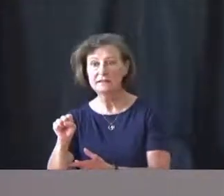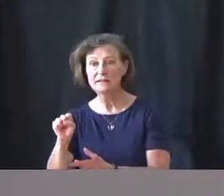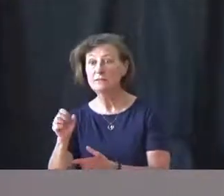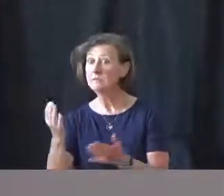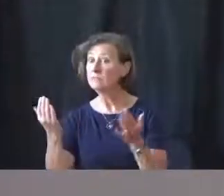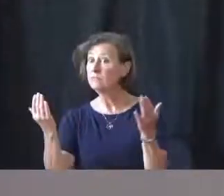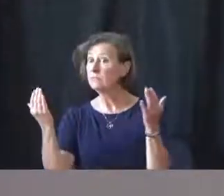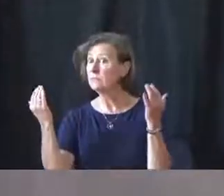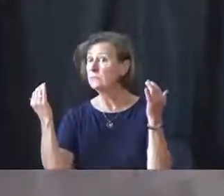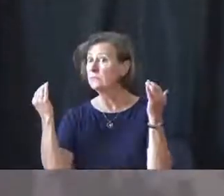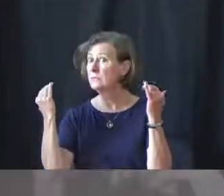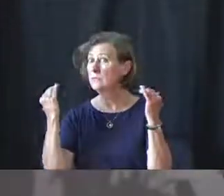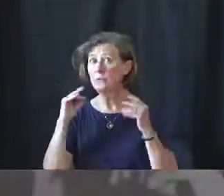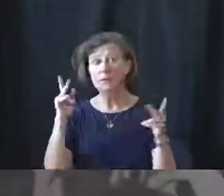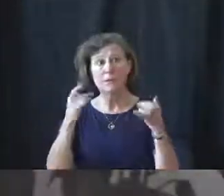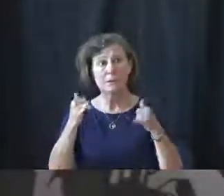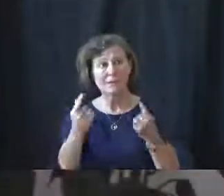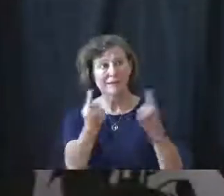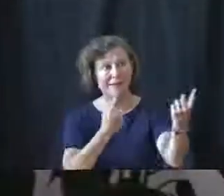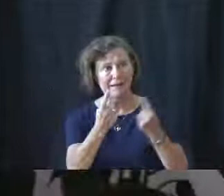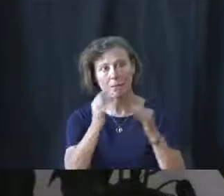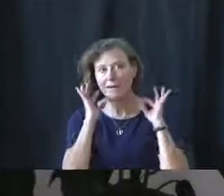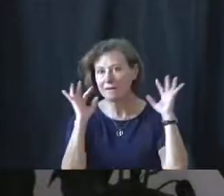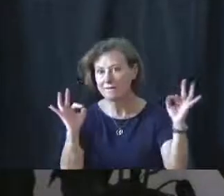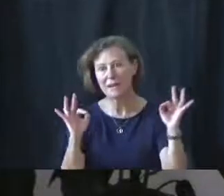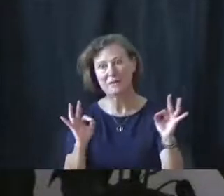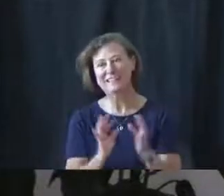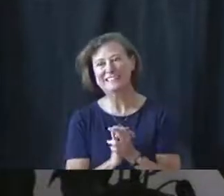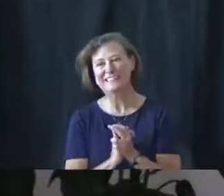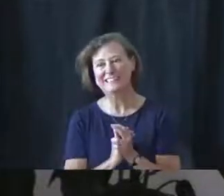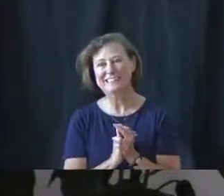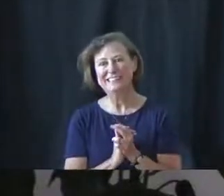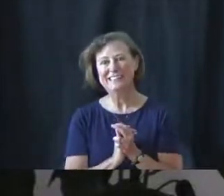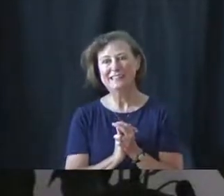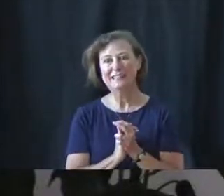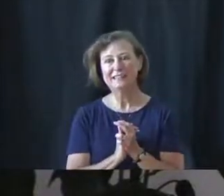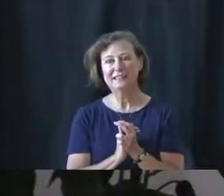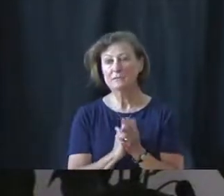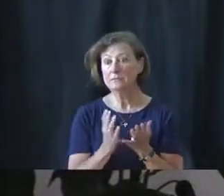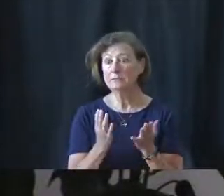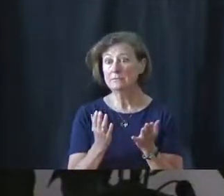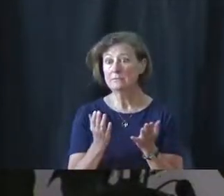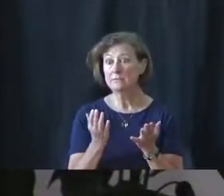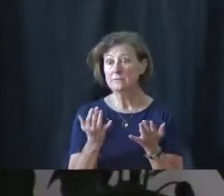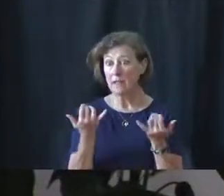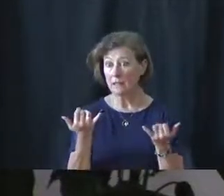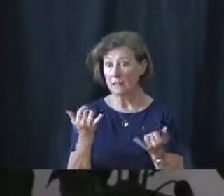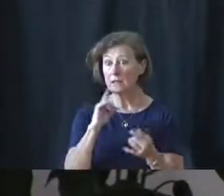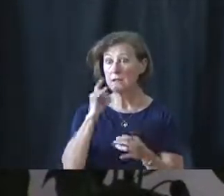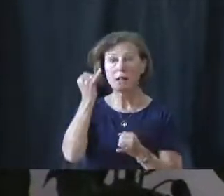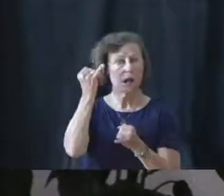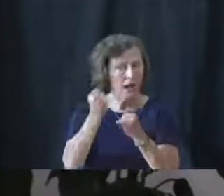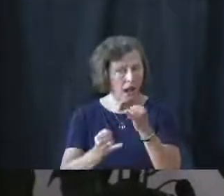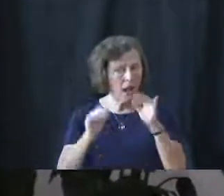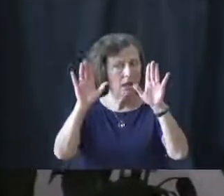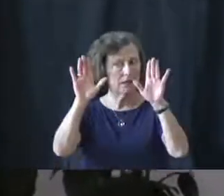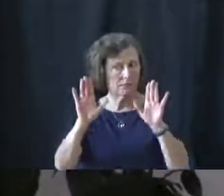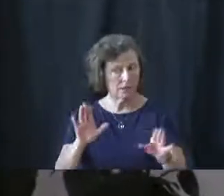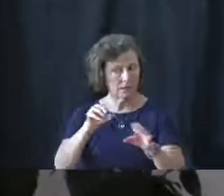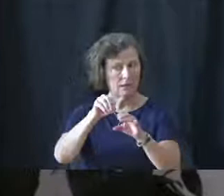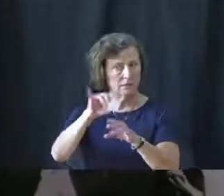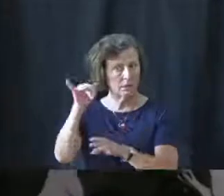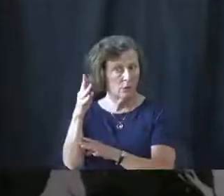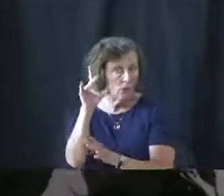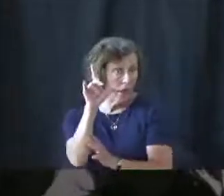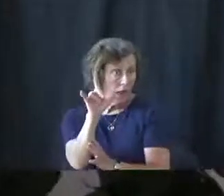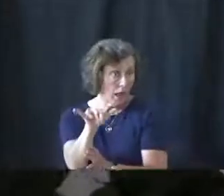So, as people are still coming in, this is fabulous. Since it's the last Sunday in July, I thought